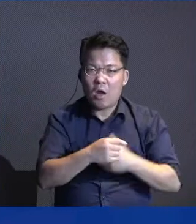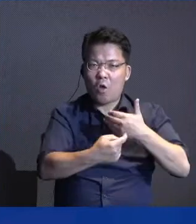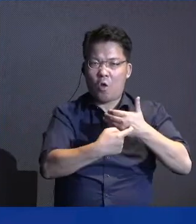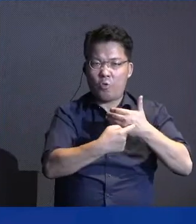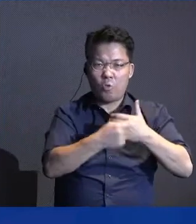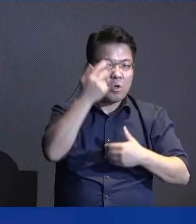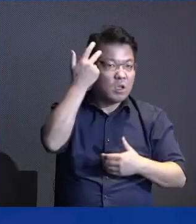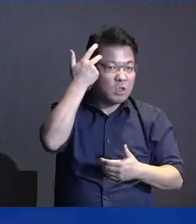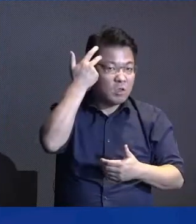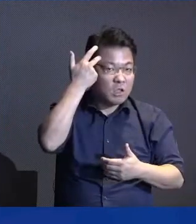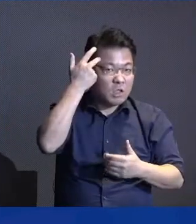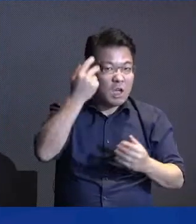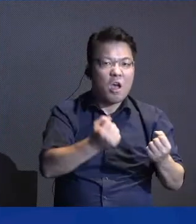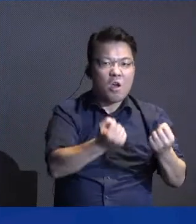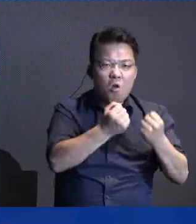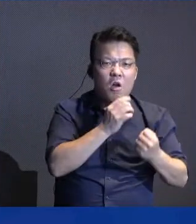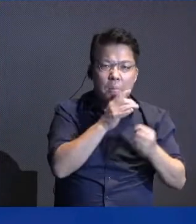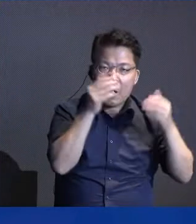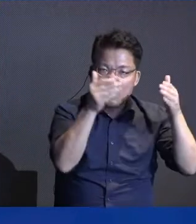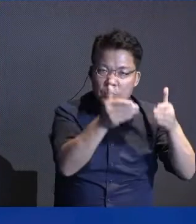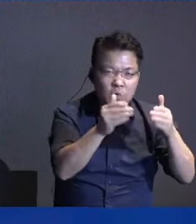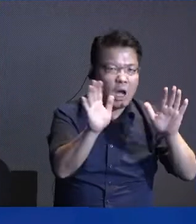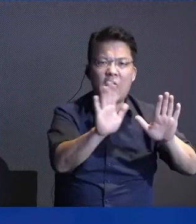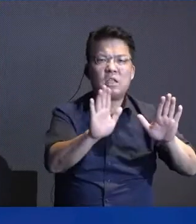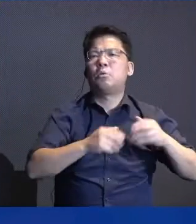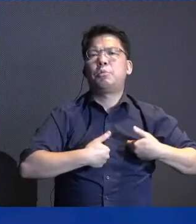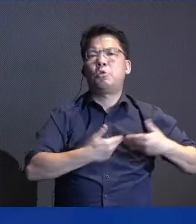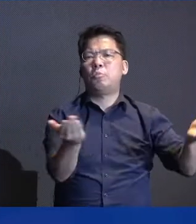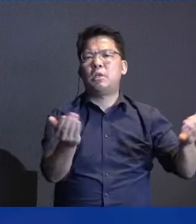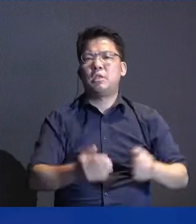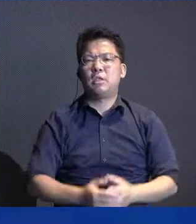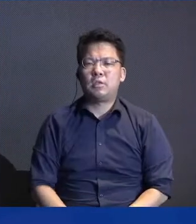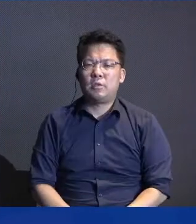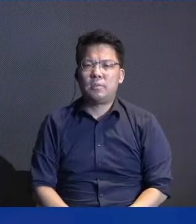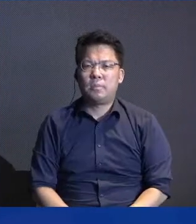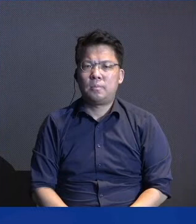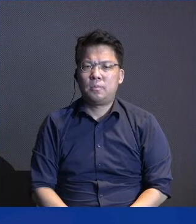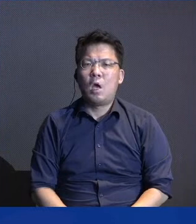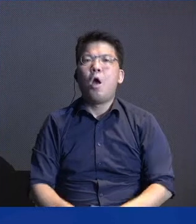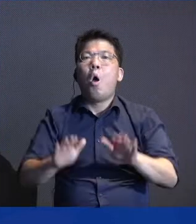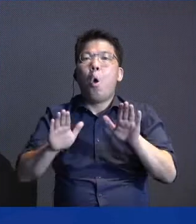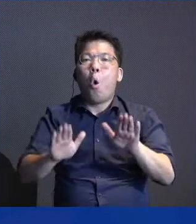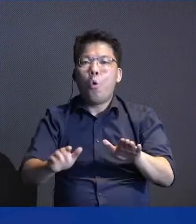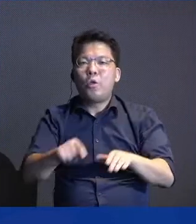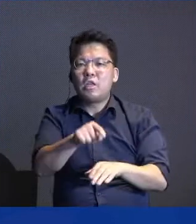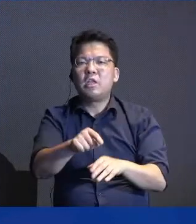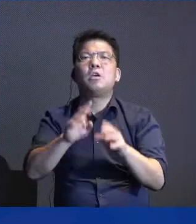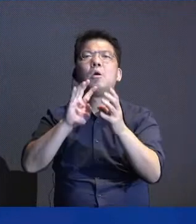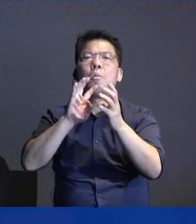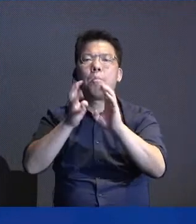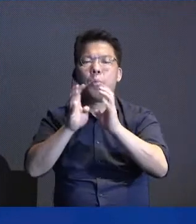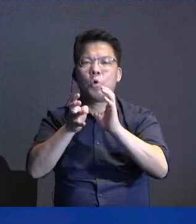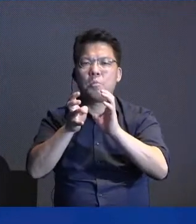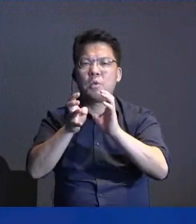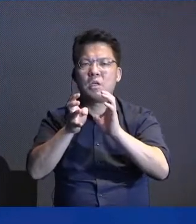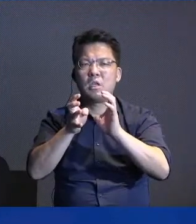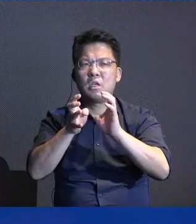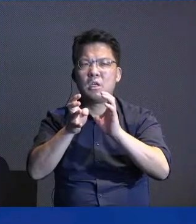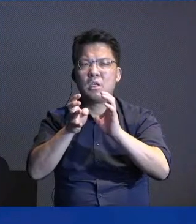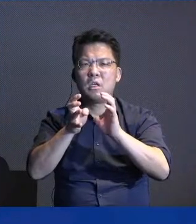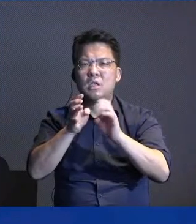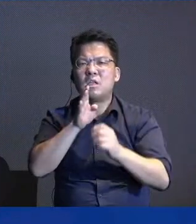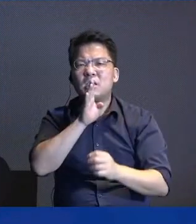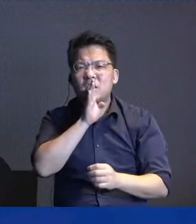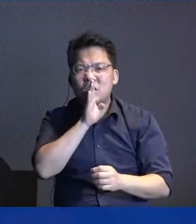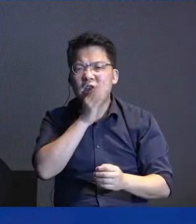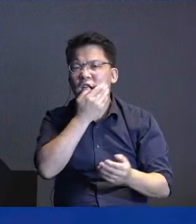And this is probably one of the most appropriate forums where we can discuss these factors in detail. Let's